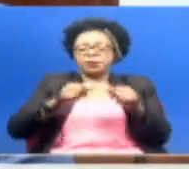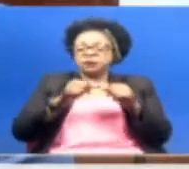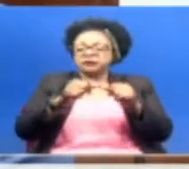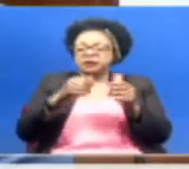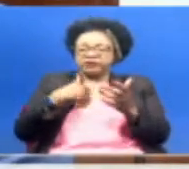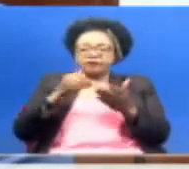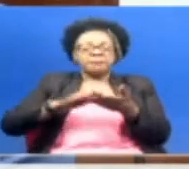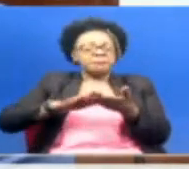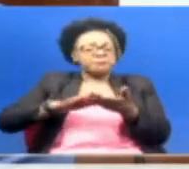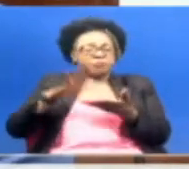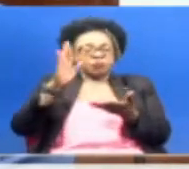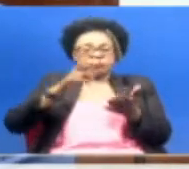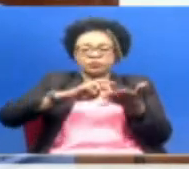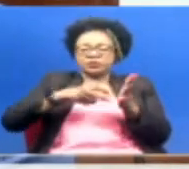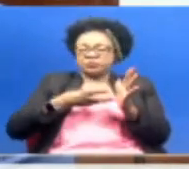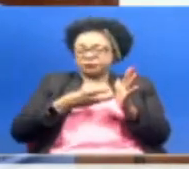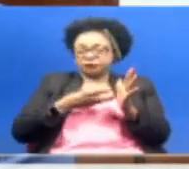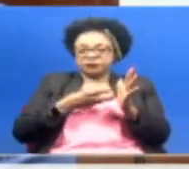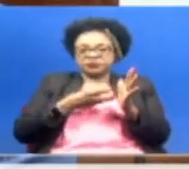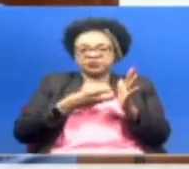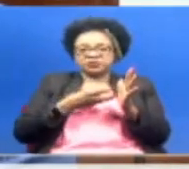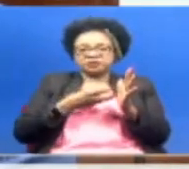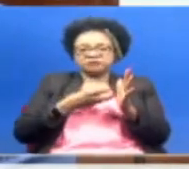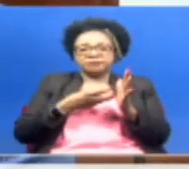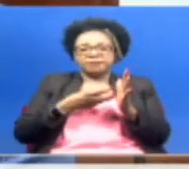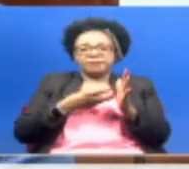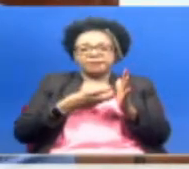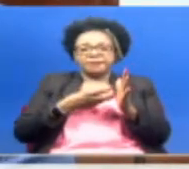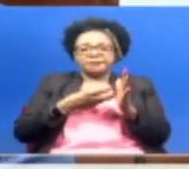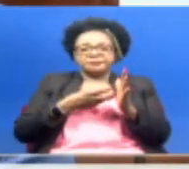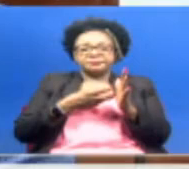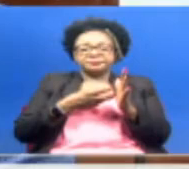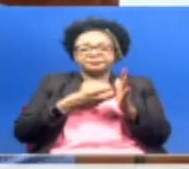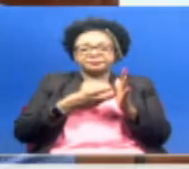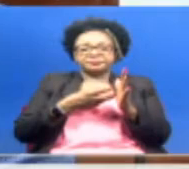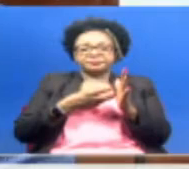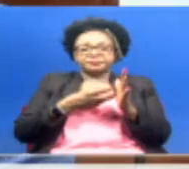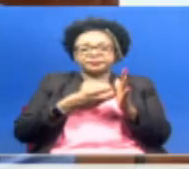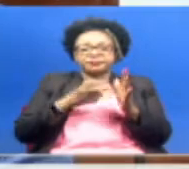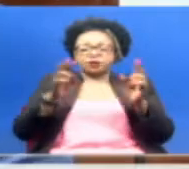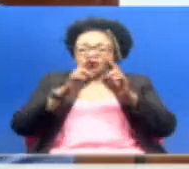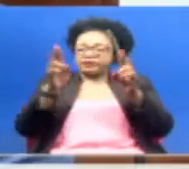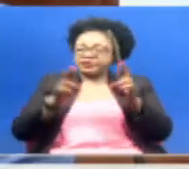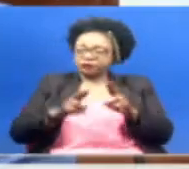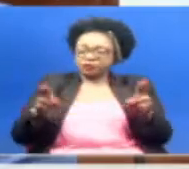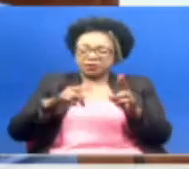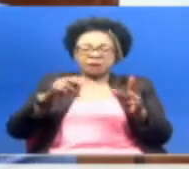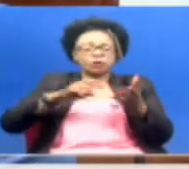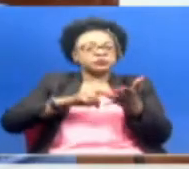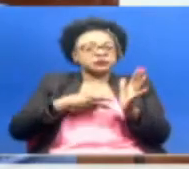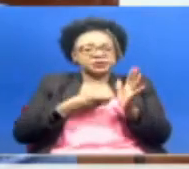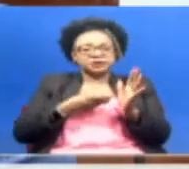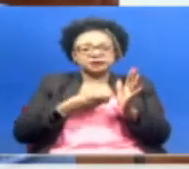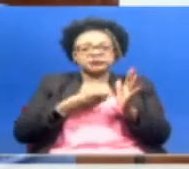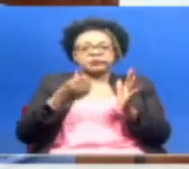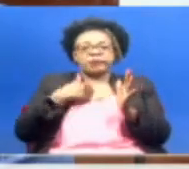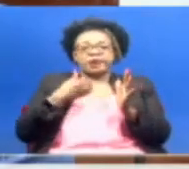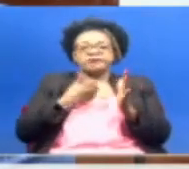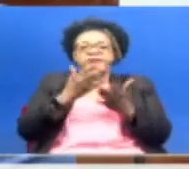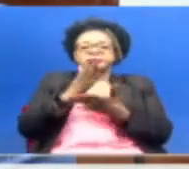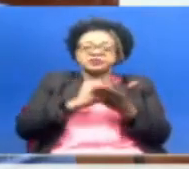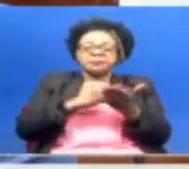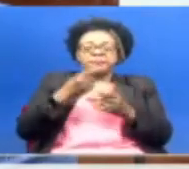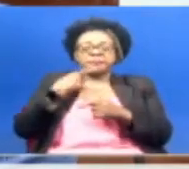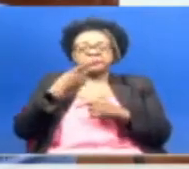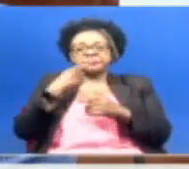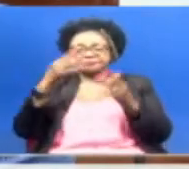county-based contracts. We have the universal coverage contracts. We have some they call professional